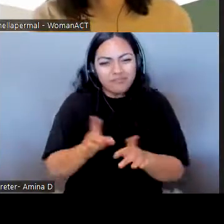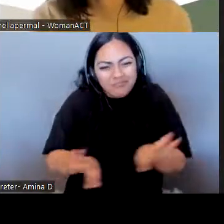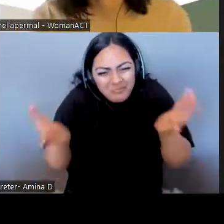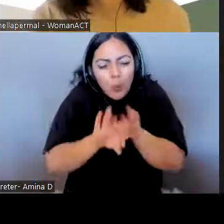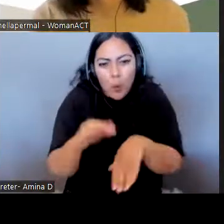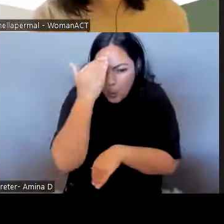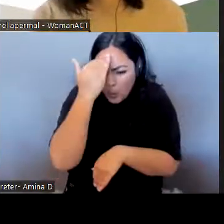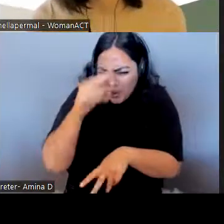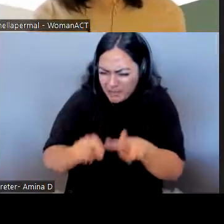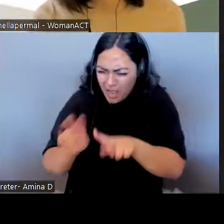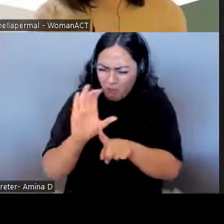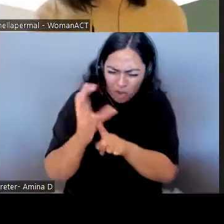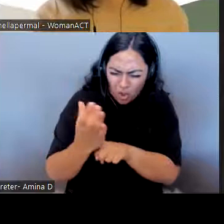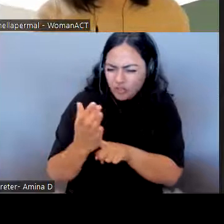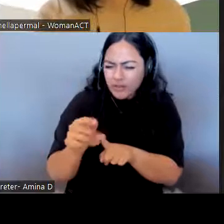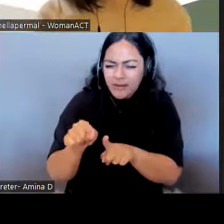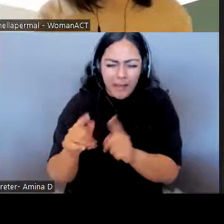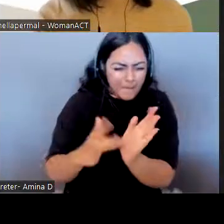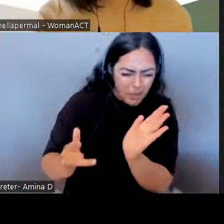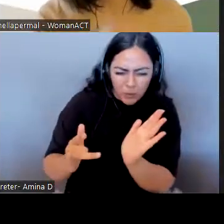in their work with survivors.